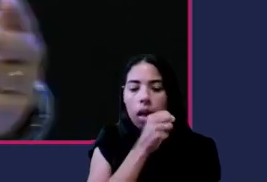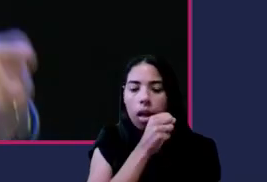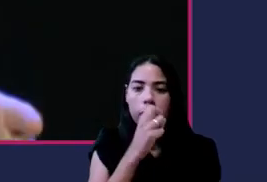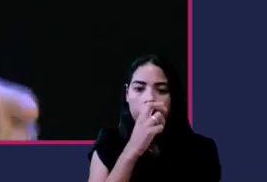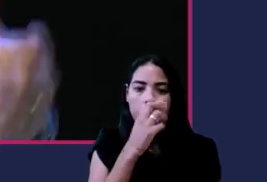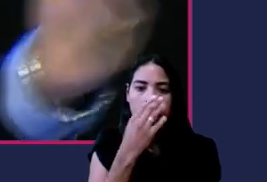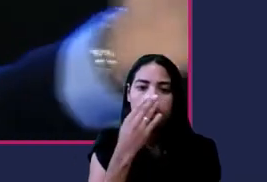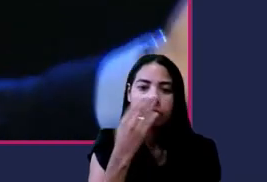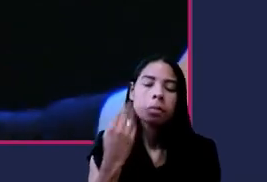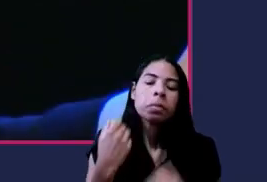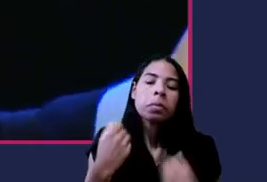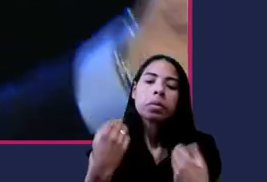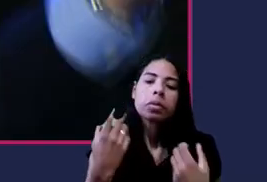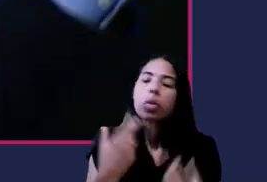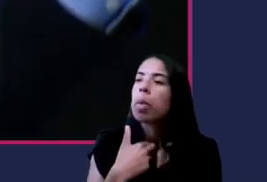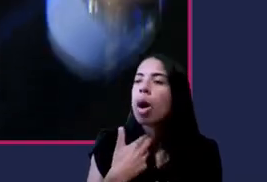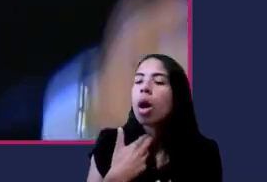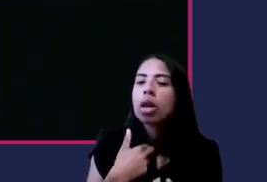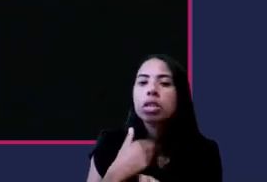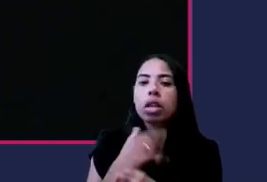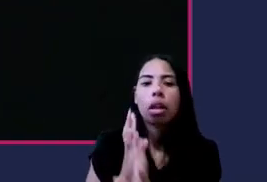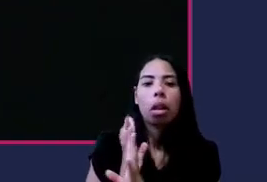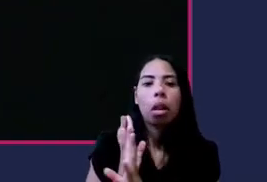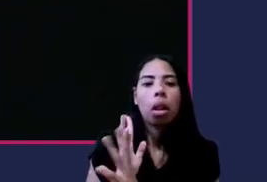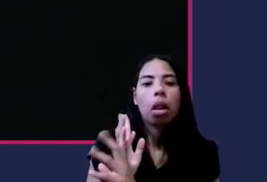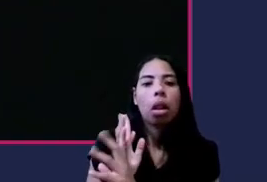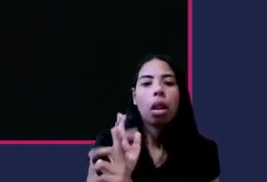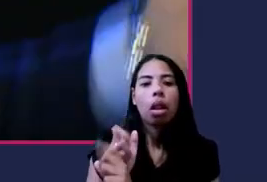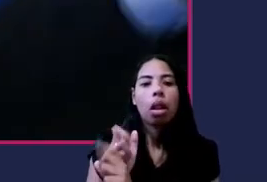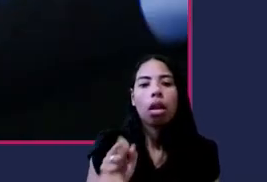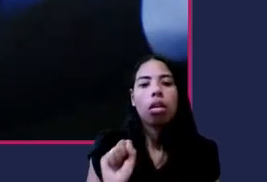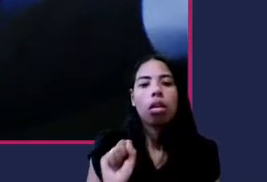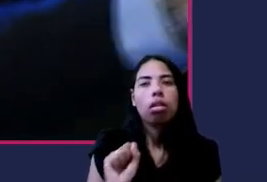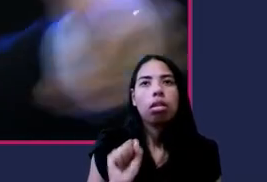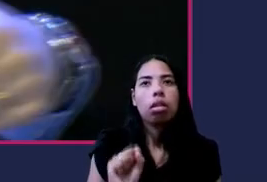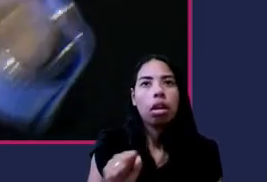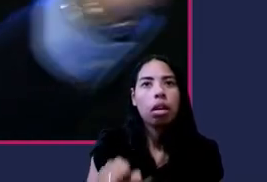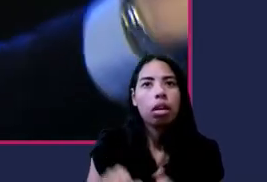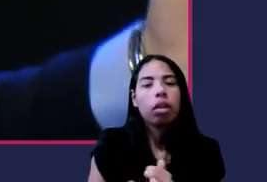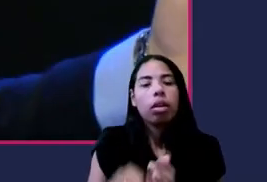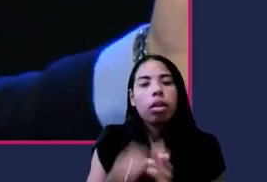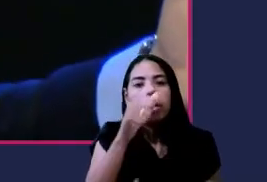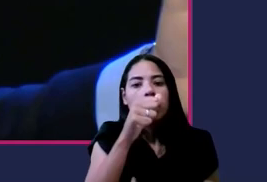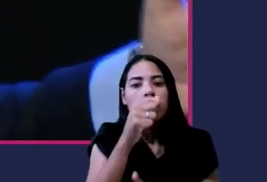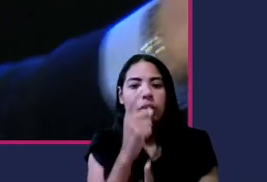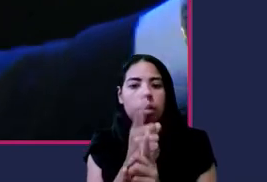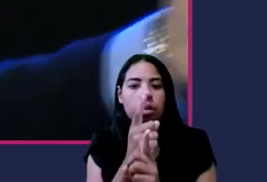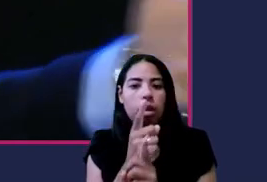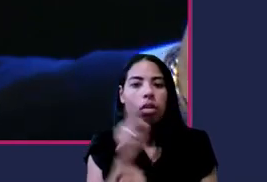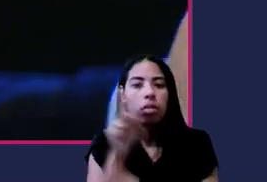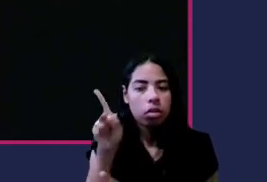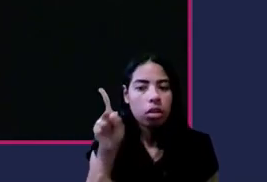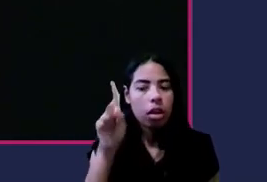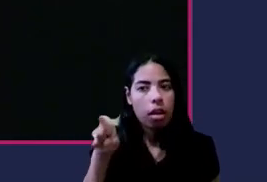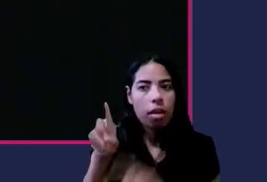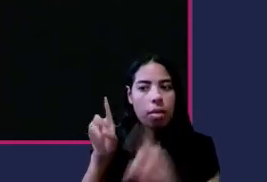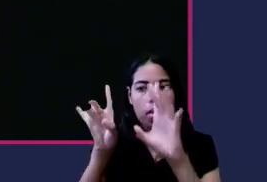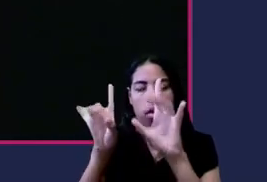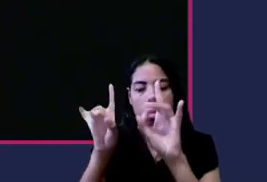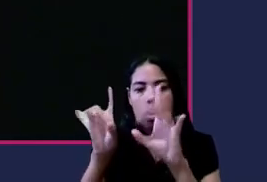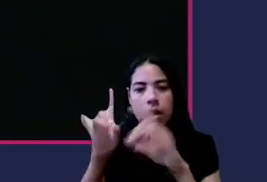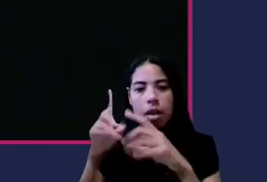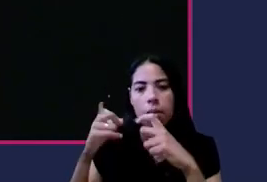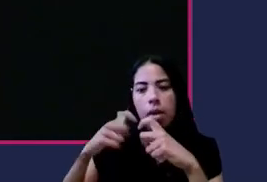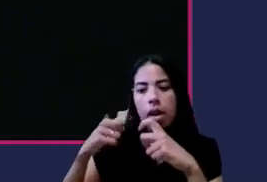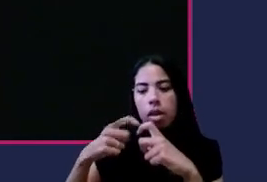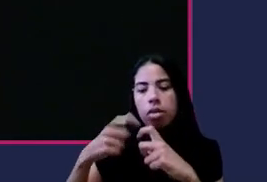that has a five-year waiting line. You can't wait 5 years for an early for your first